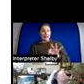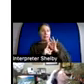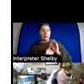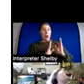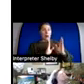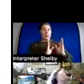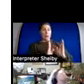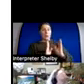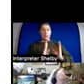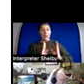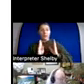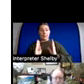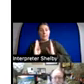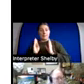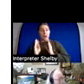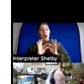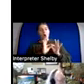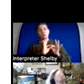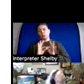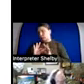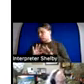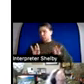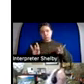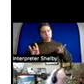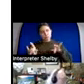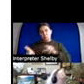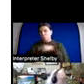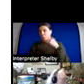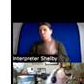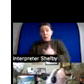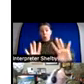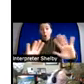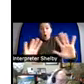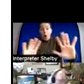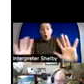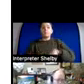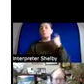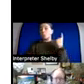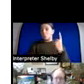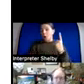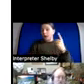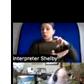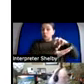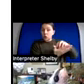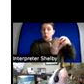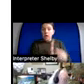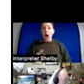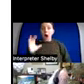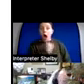go together just right whoa whoa whoa wait one cookie missing